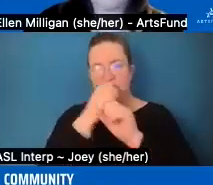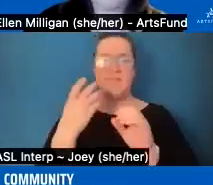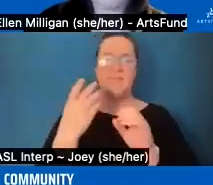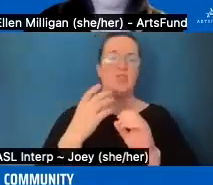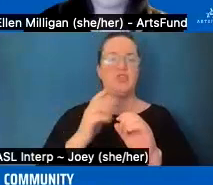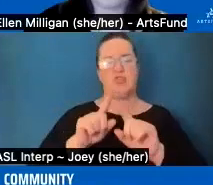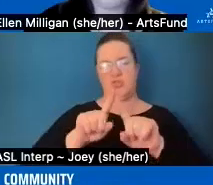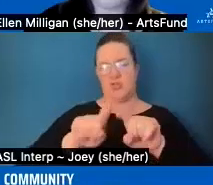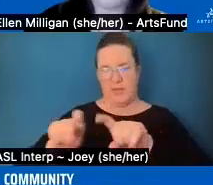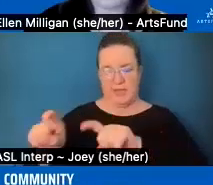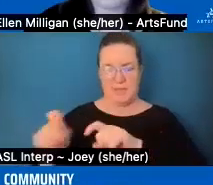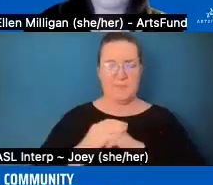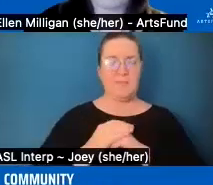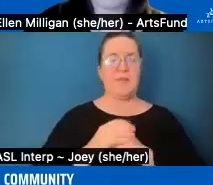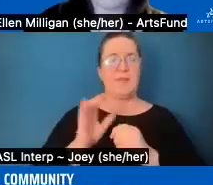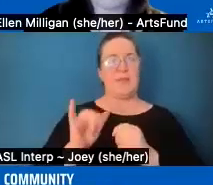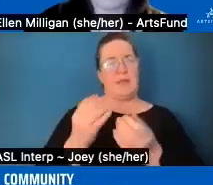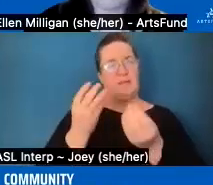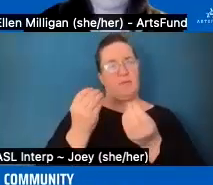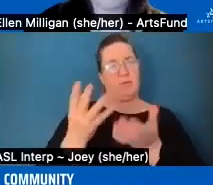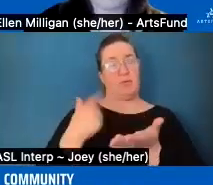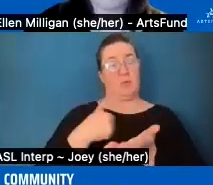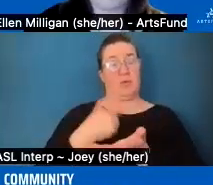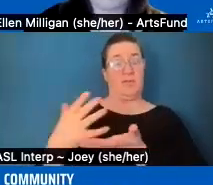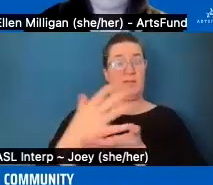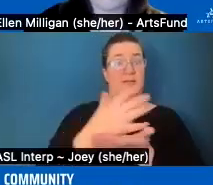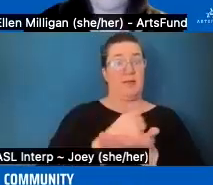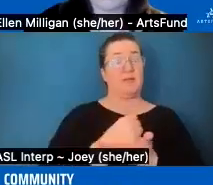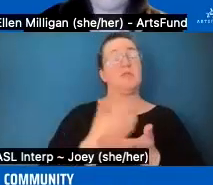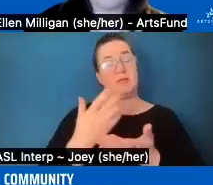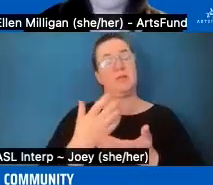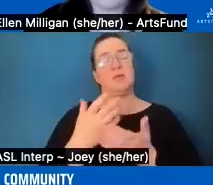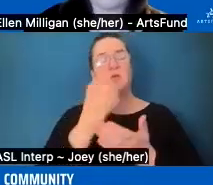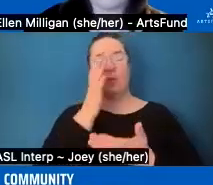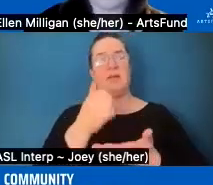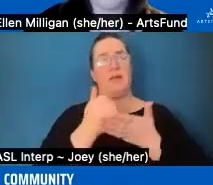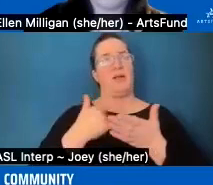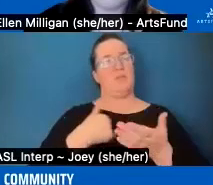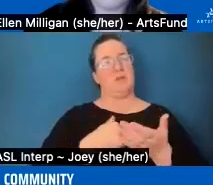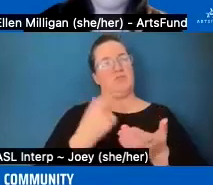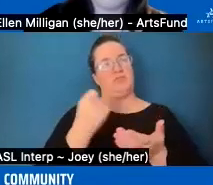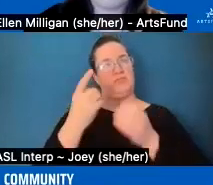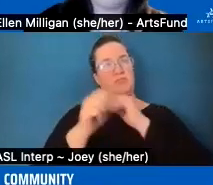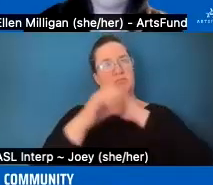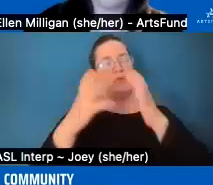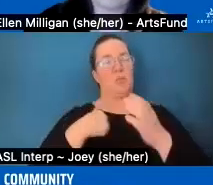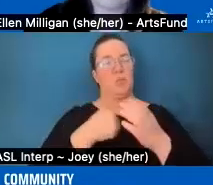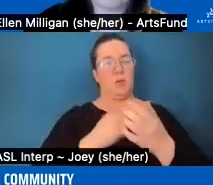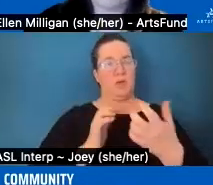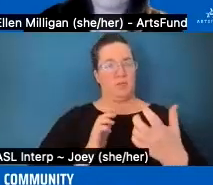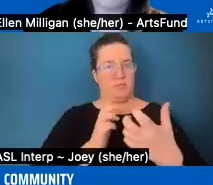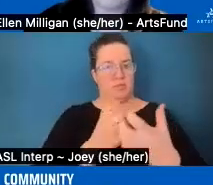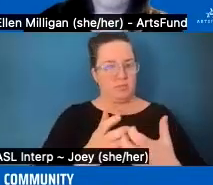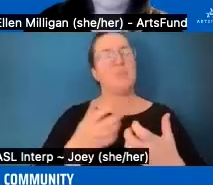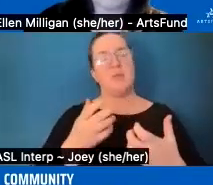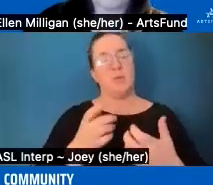your information will help us get a sense of whether we've successfully reached the populations this funding is intended to serve and where we need to do more